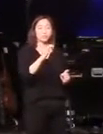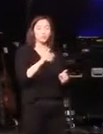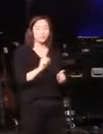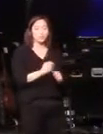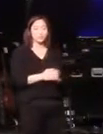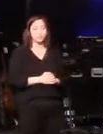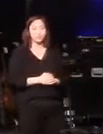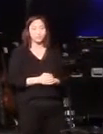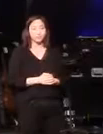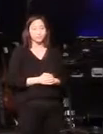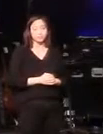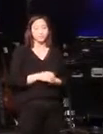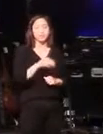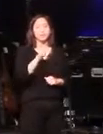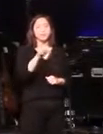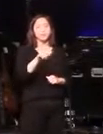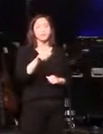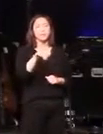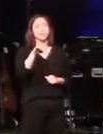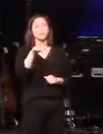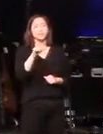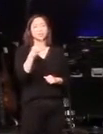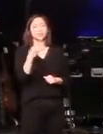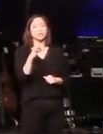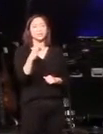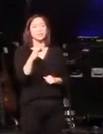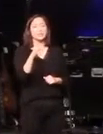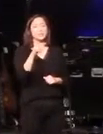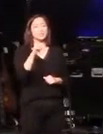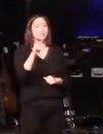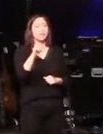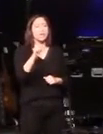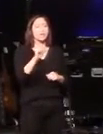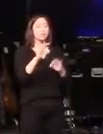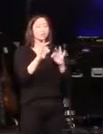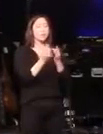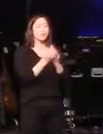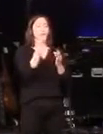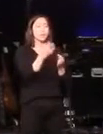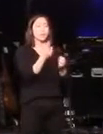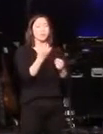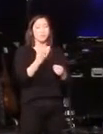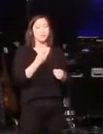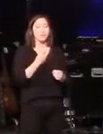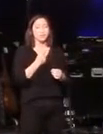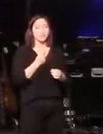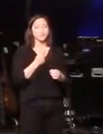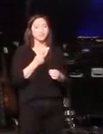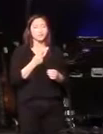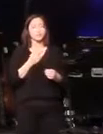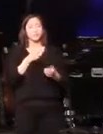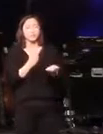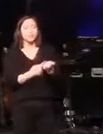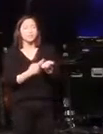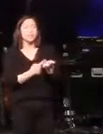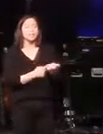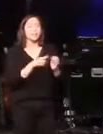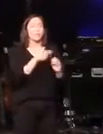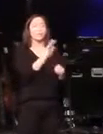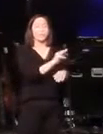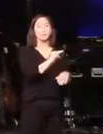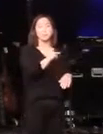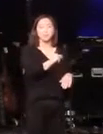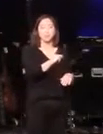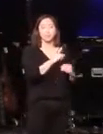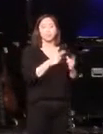going to be talking about missions that Sunday. And I want you to know we're going to take an offering for the Great Commission Fund, and we are going to make our commitment to give